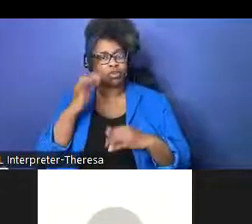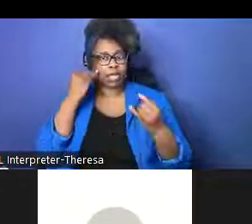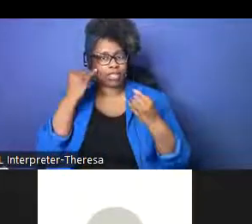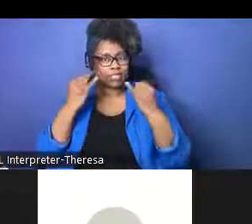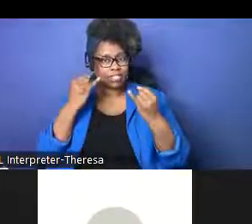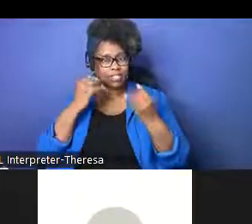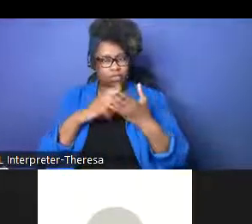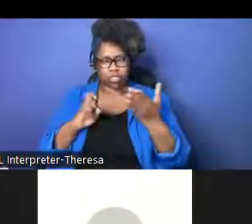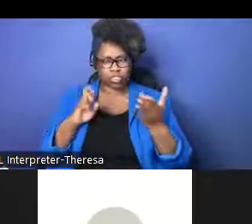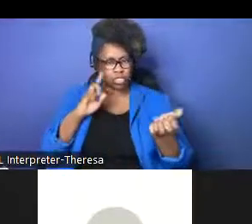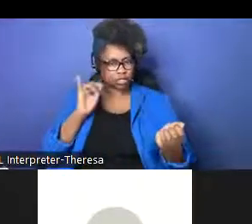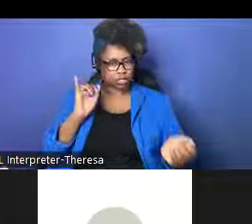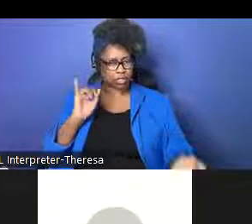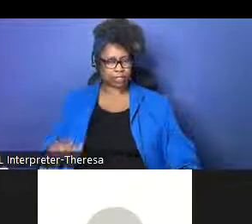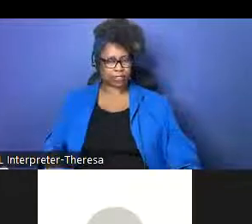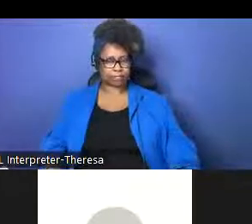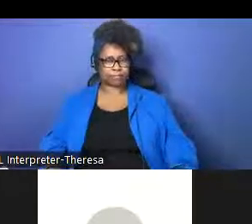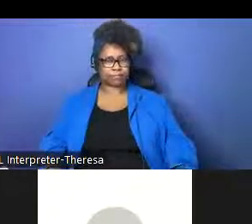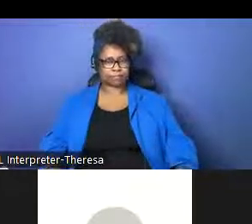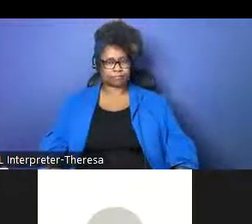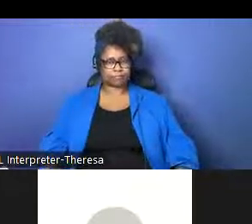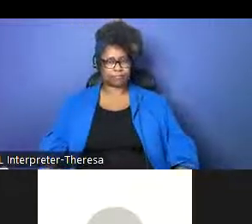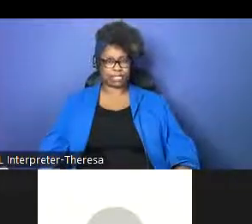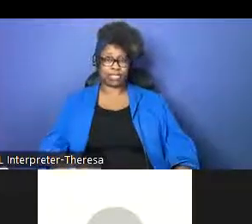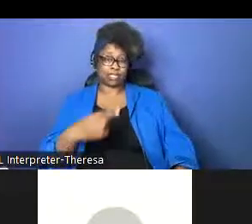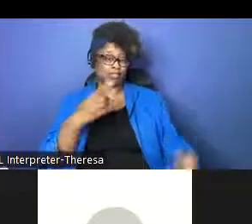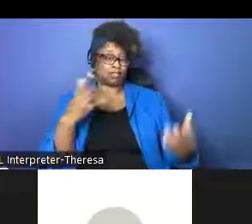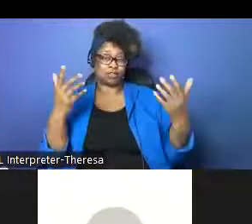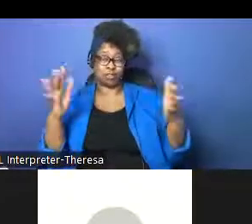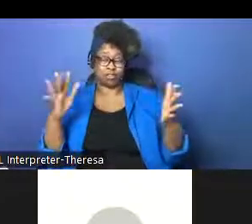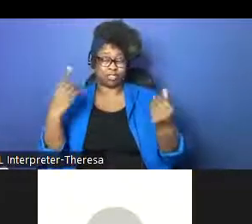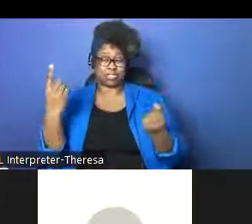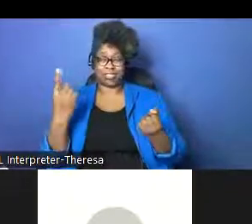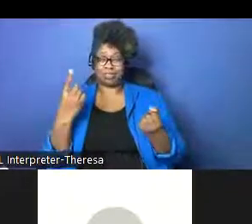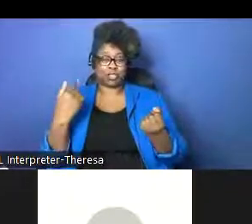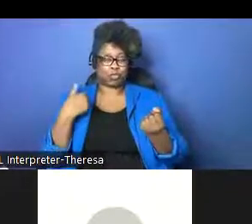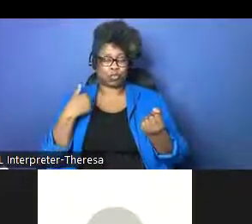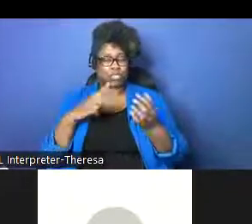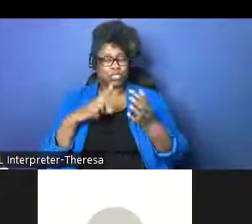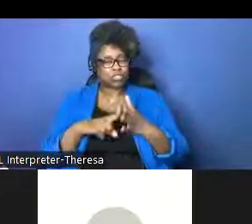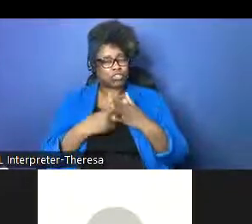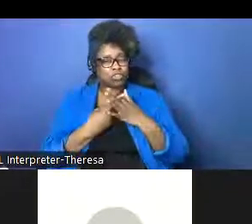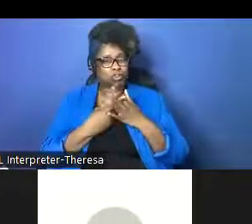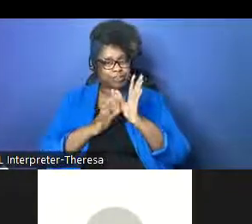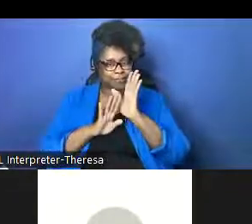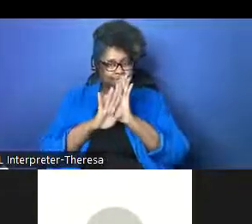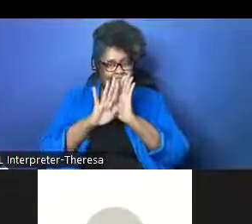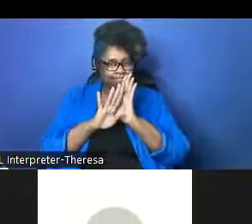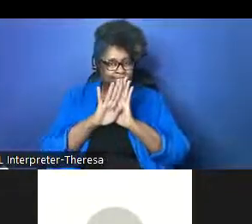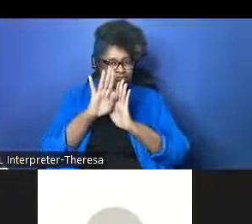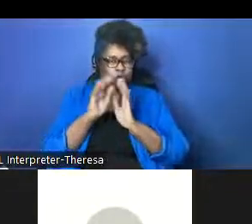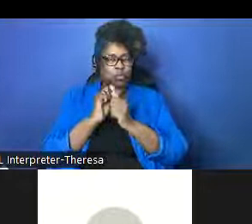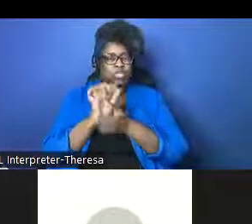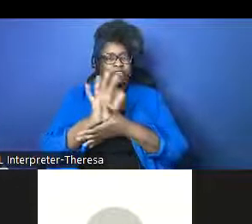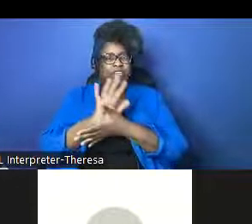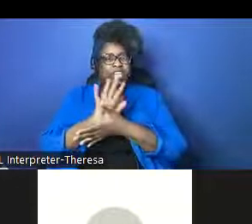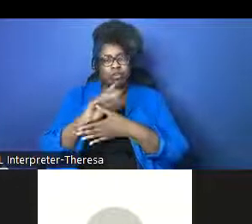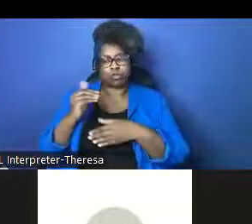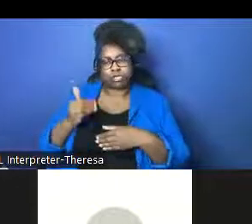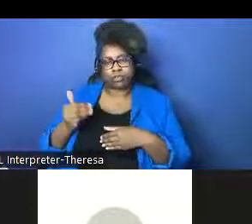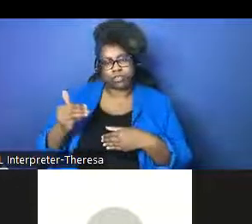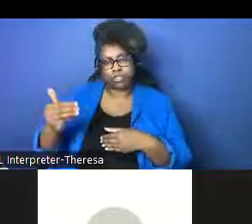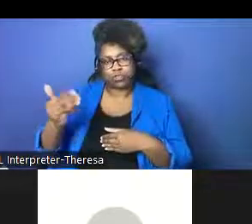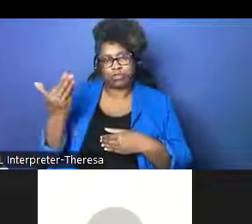like. And this is already something that we've been starting to work on through the video series that we